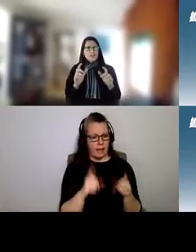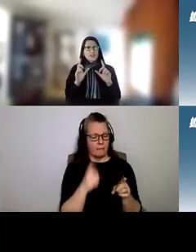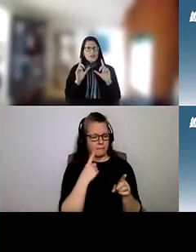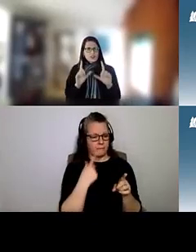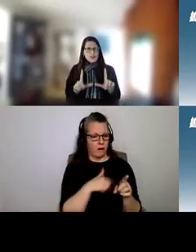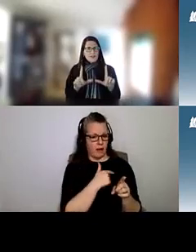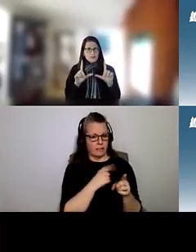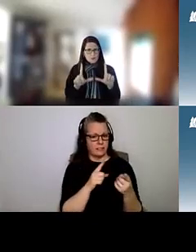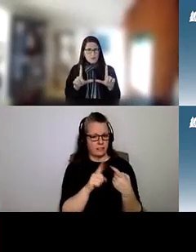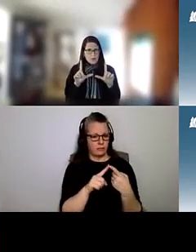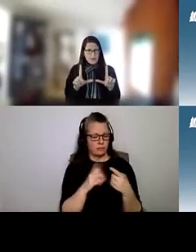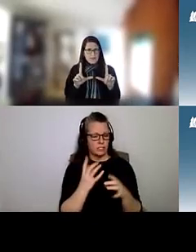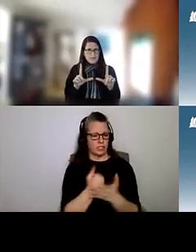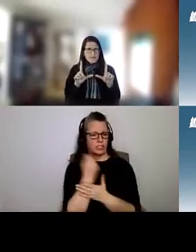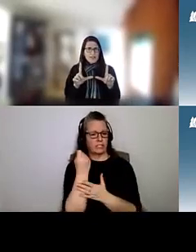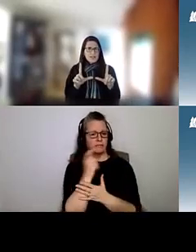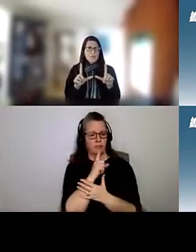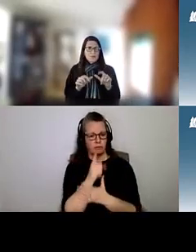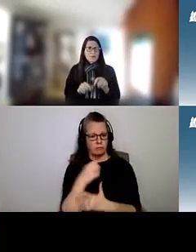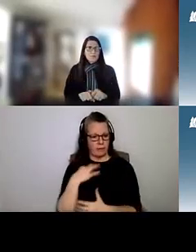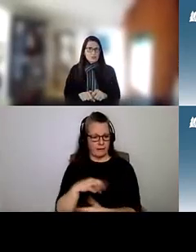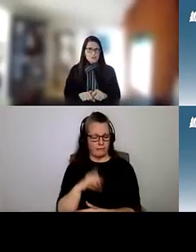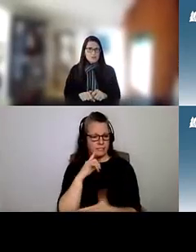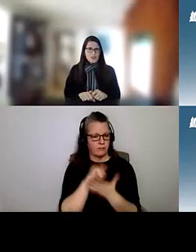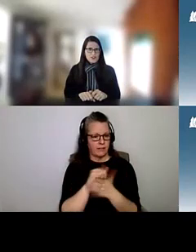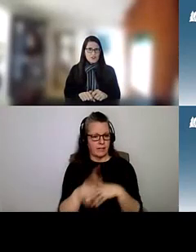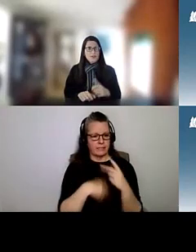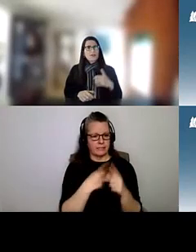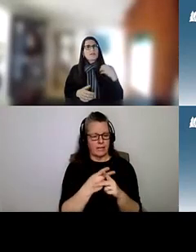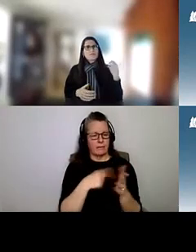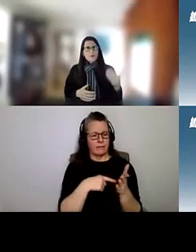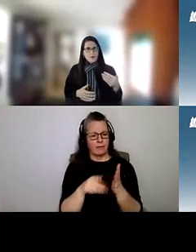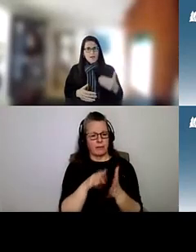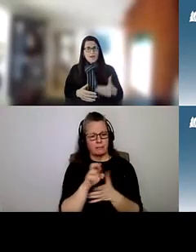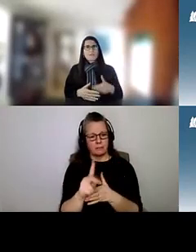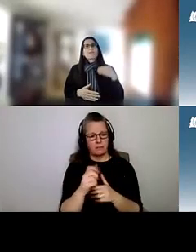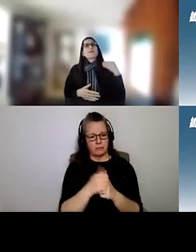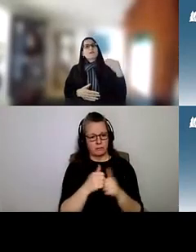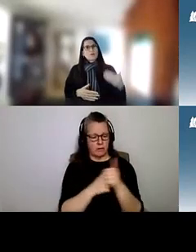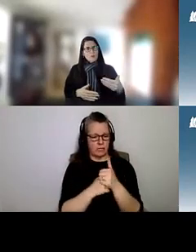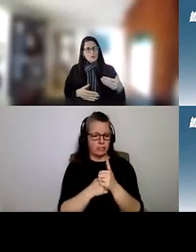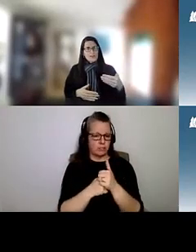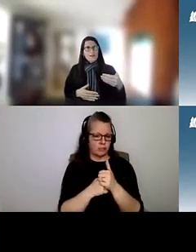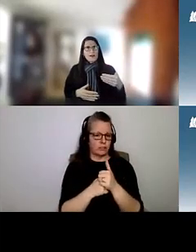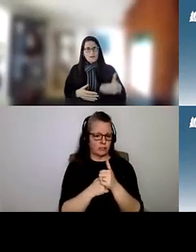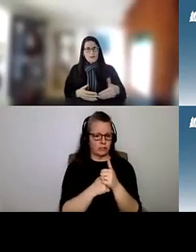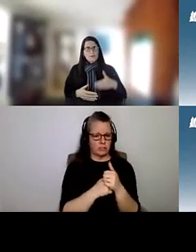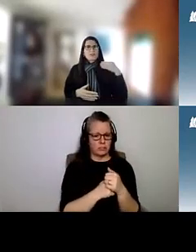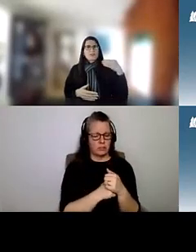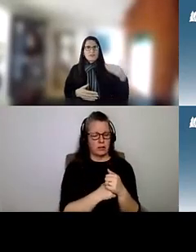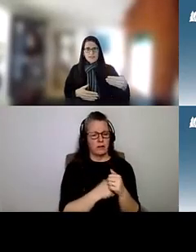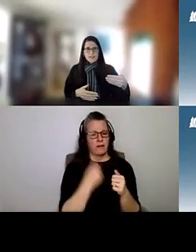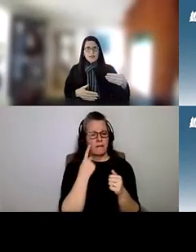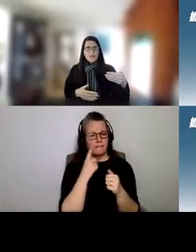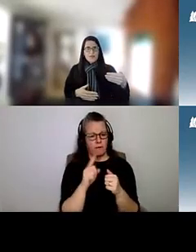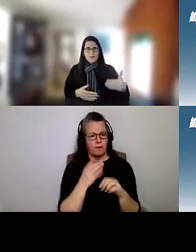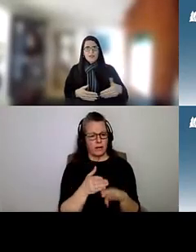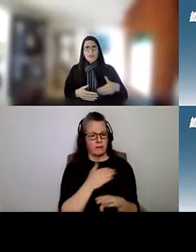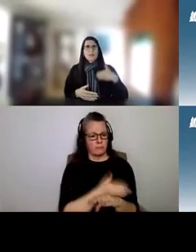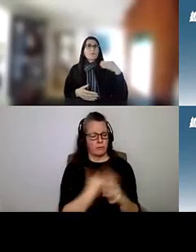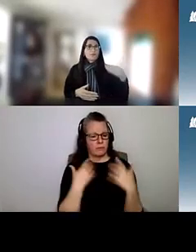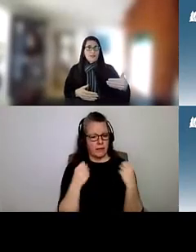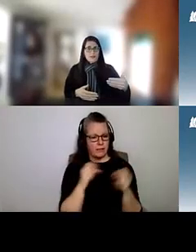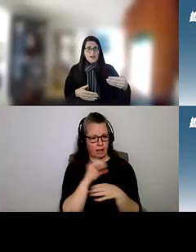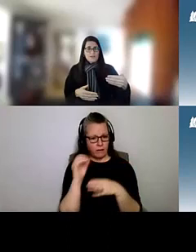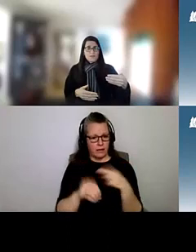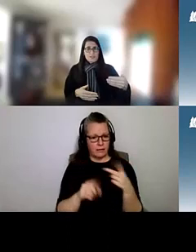be actually achieving the true benefits of that type of reimbursement structure in the form of improved health outcomes, decreasing health equity,